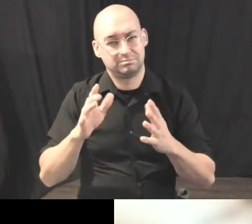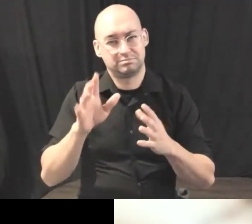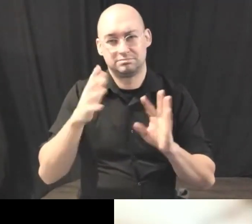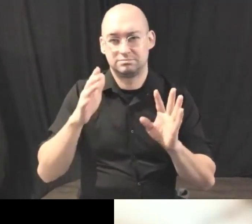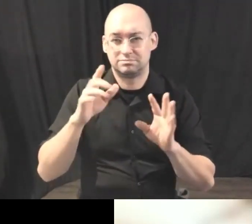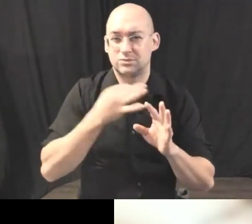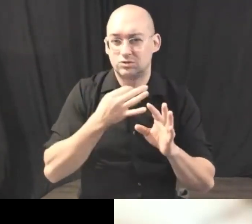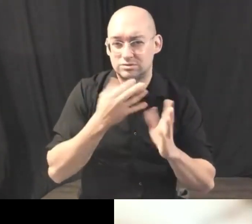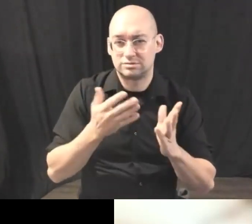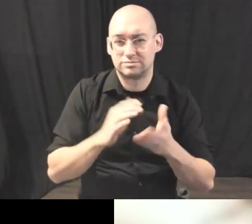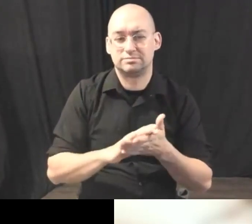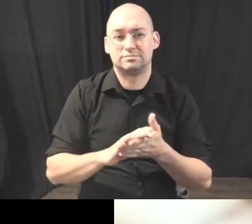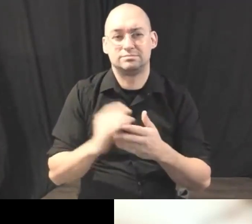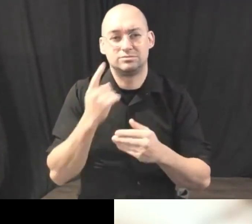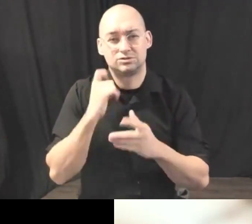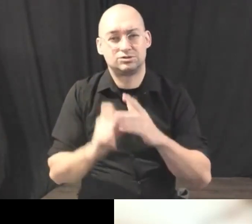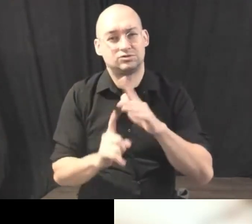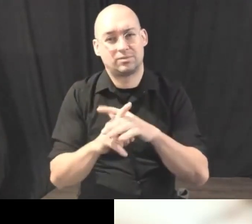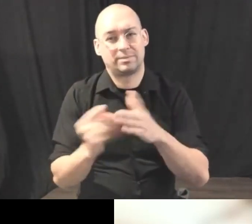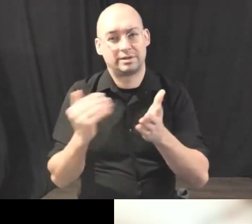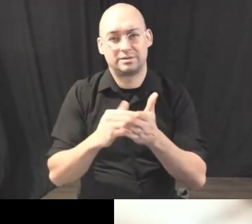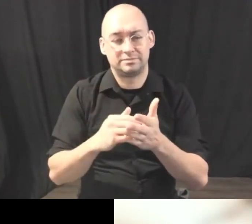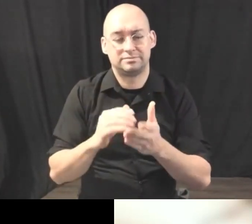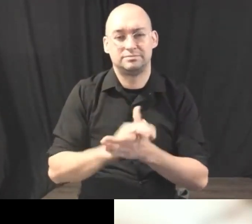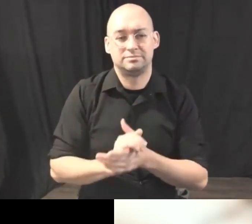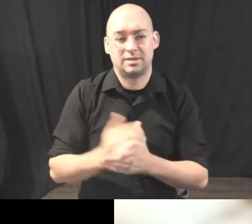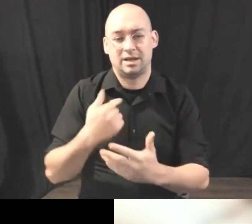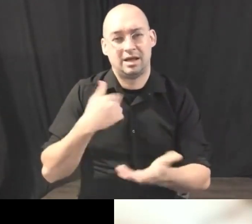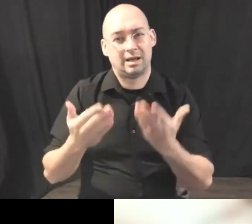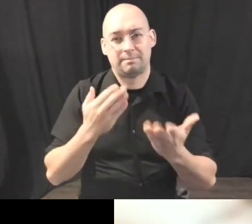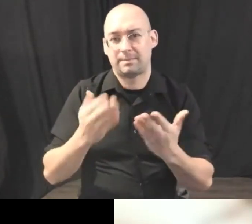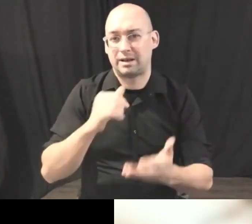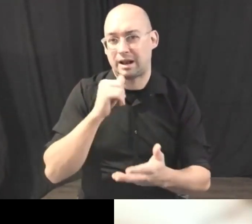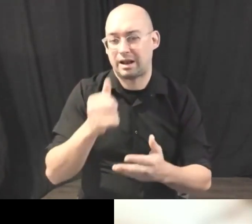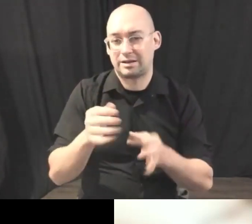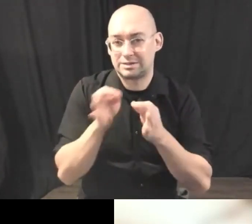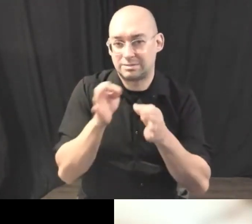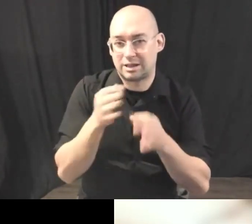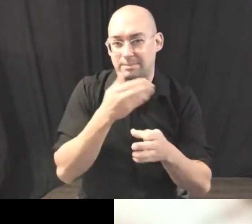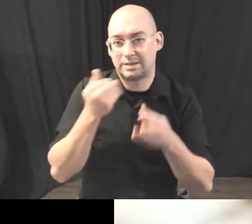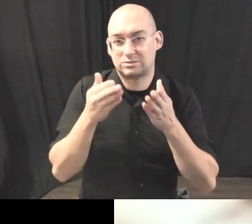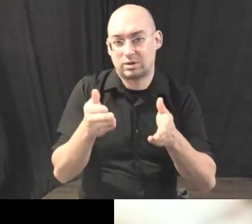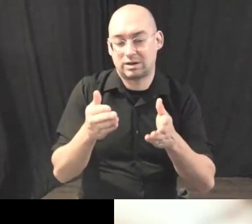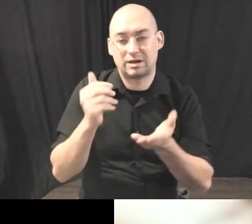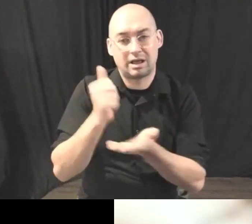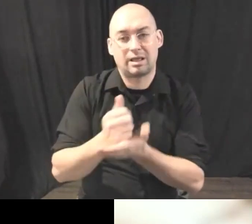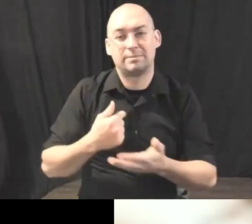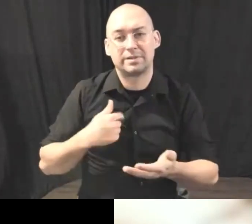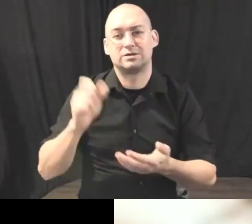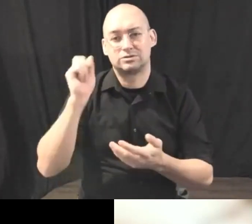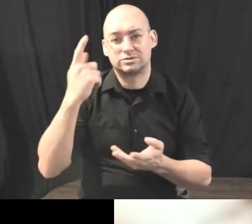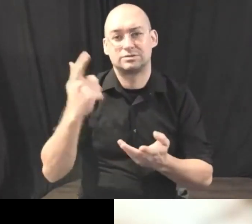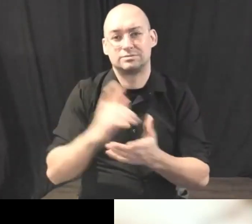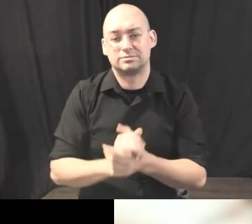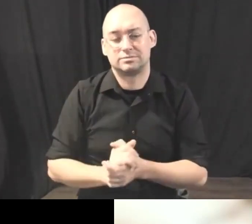back into the mix, I'm probably not going to articulate this in the best way, so just help me in understanding.